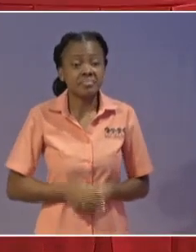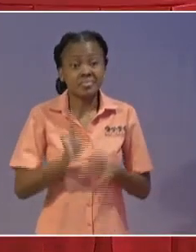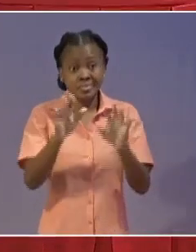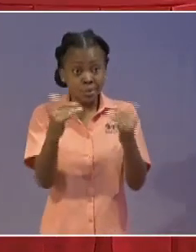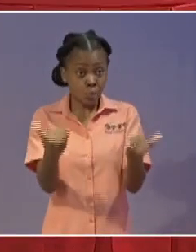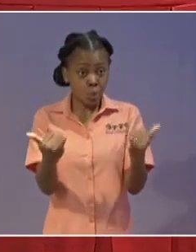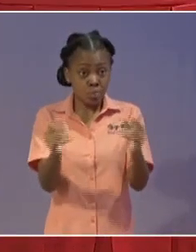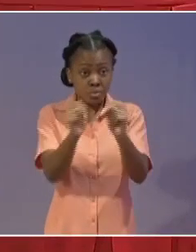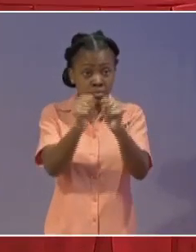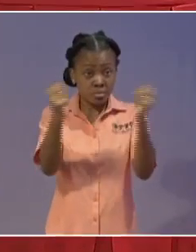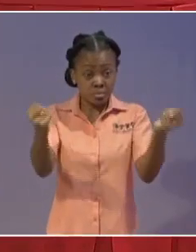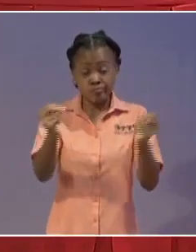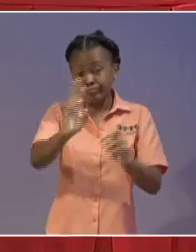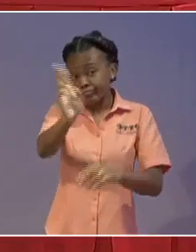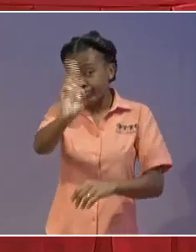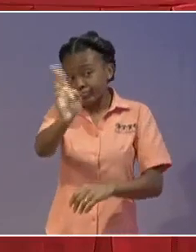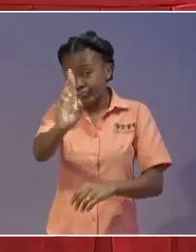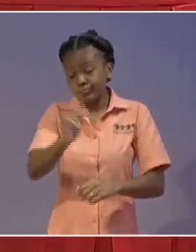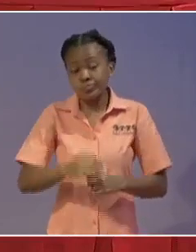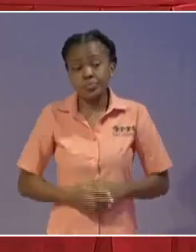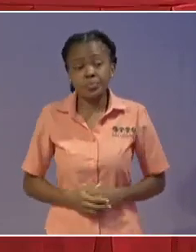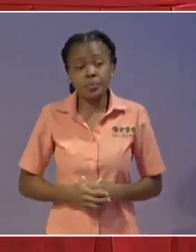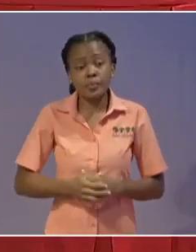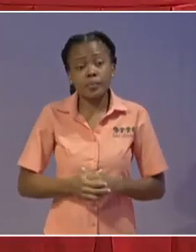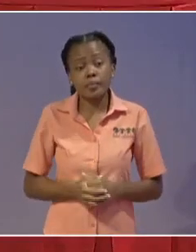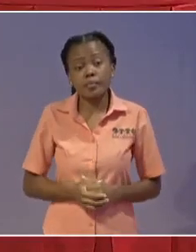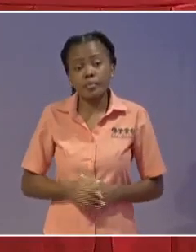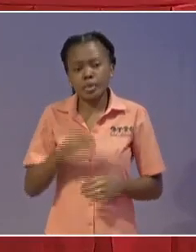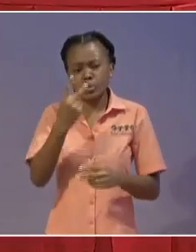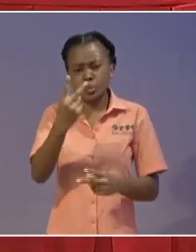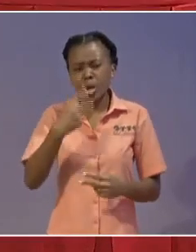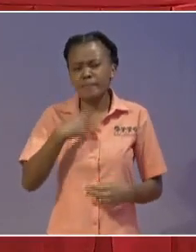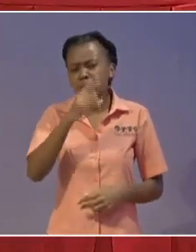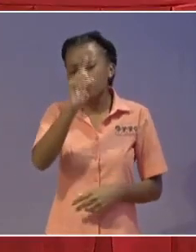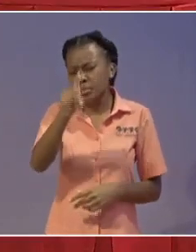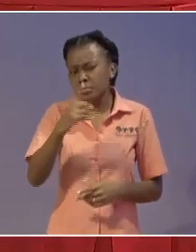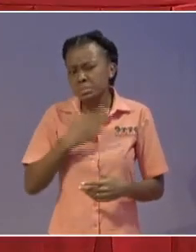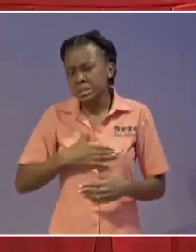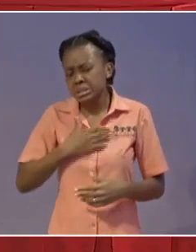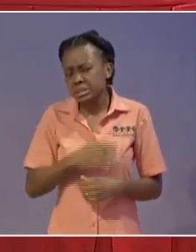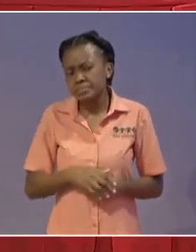Thank you very much, CMO. We move on to Newsday for your 2 questions.